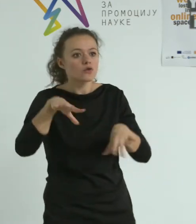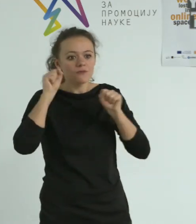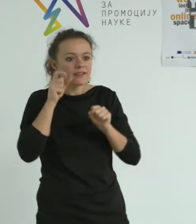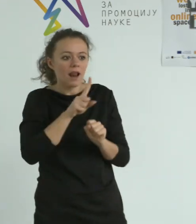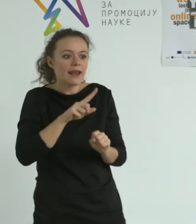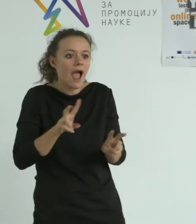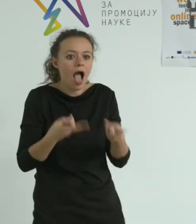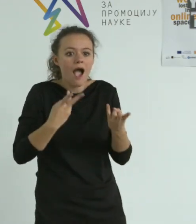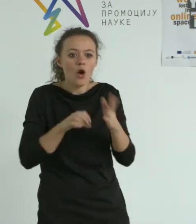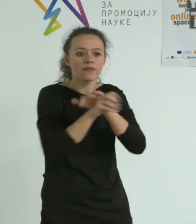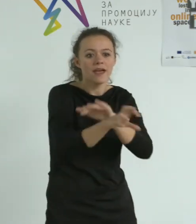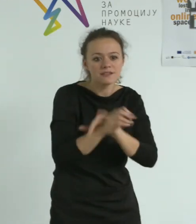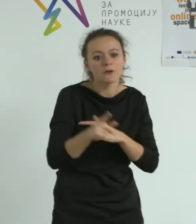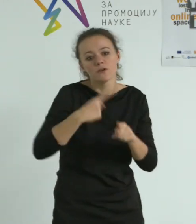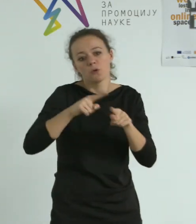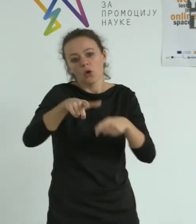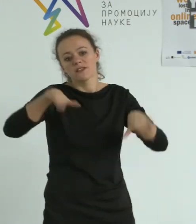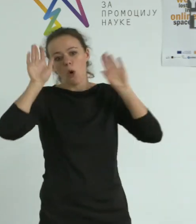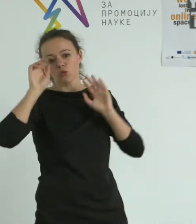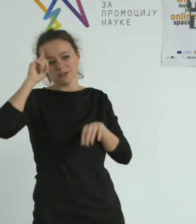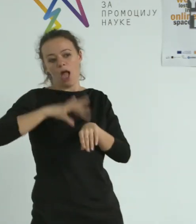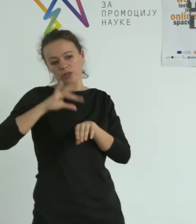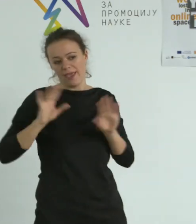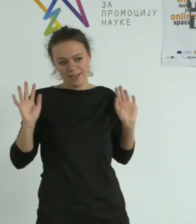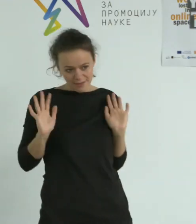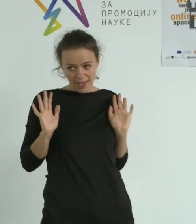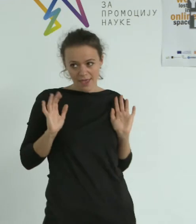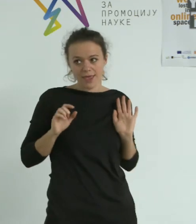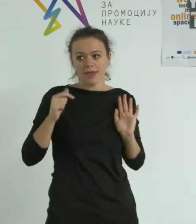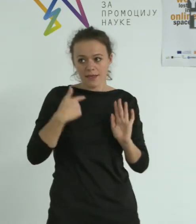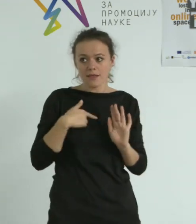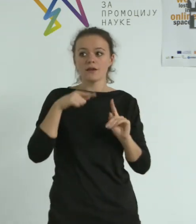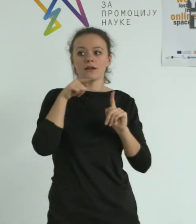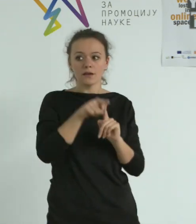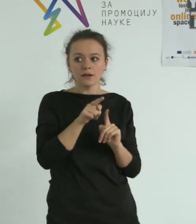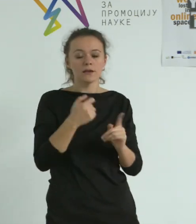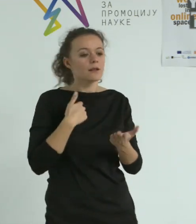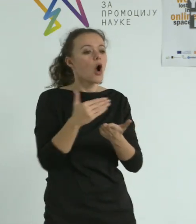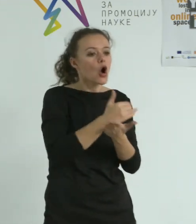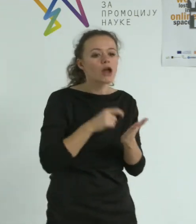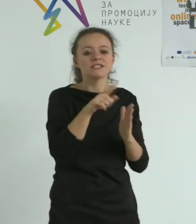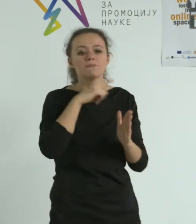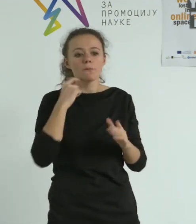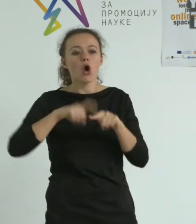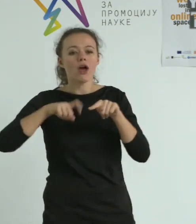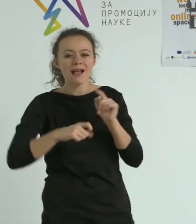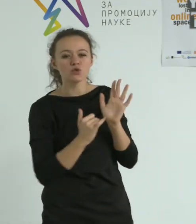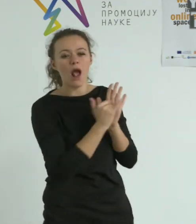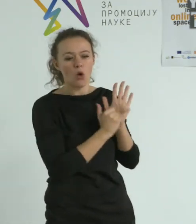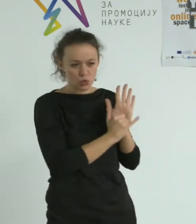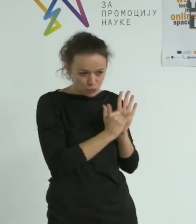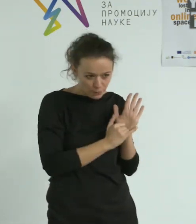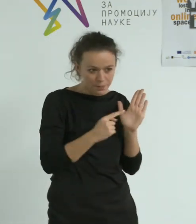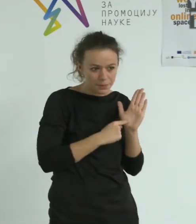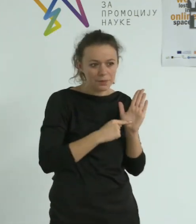it. So I gave up on that idea. So we have used many videos from the YouTube that are connected to the topics